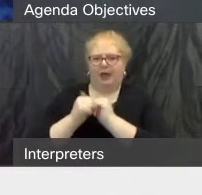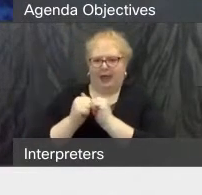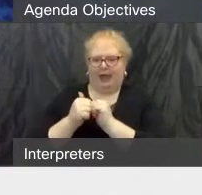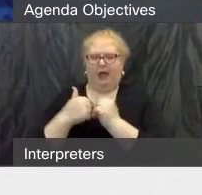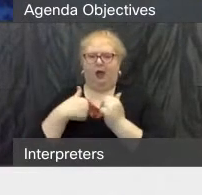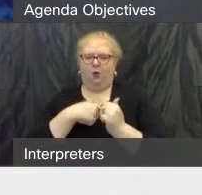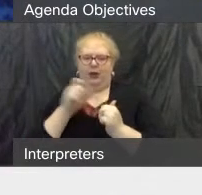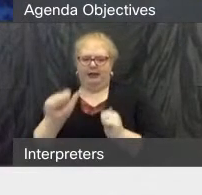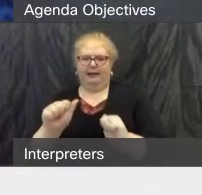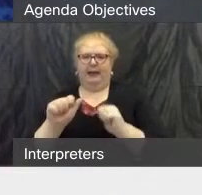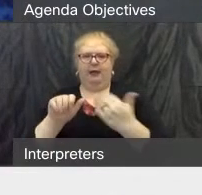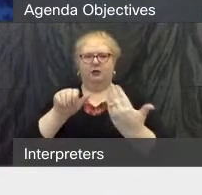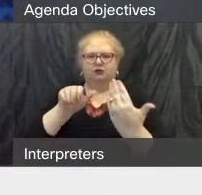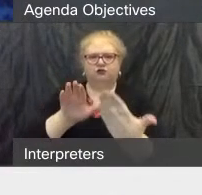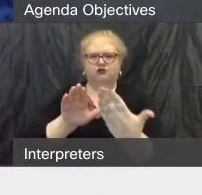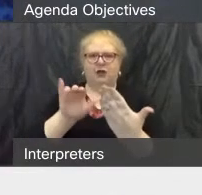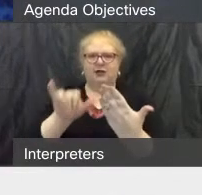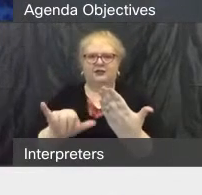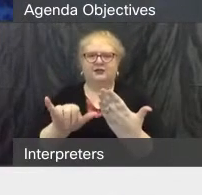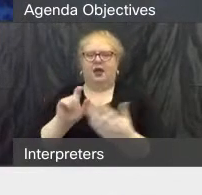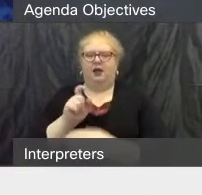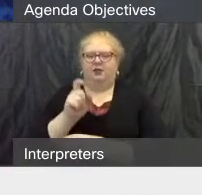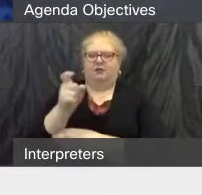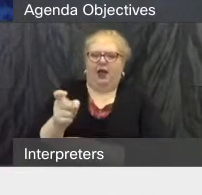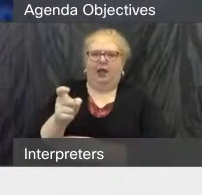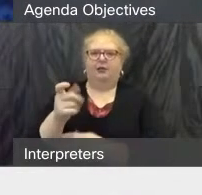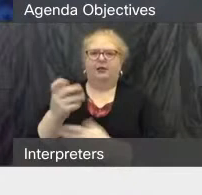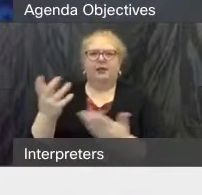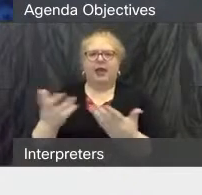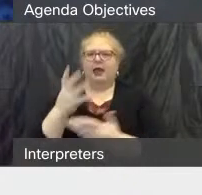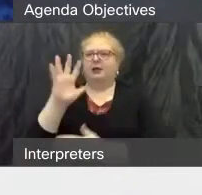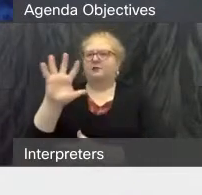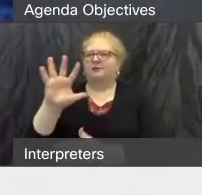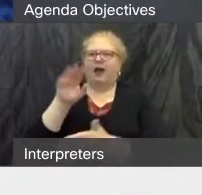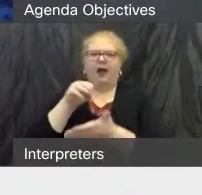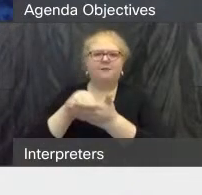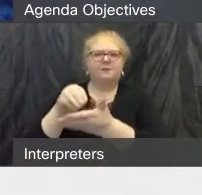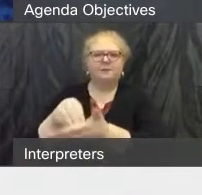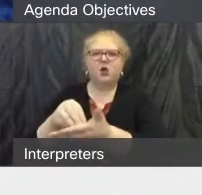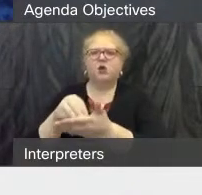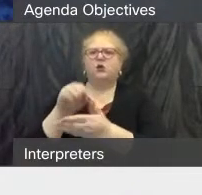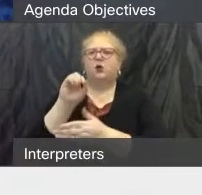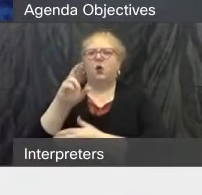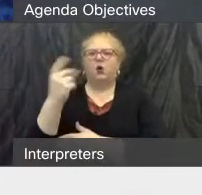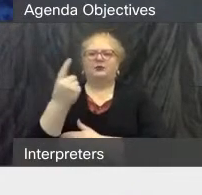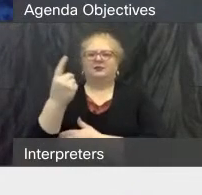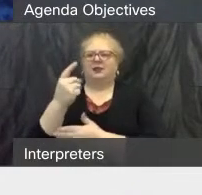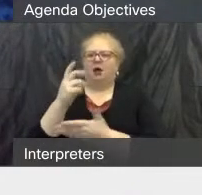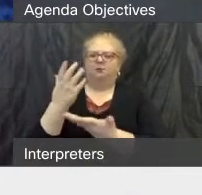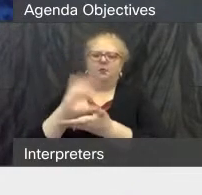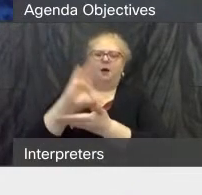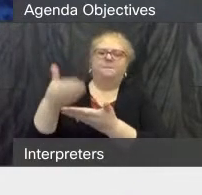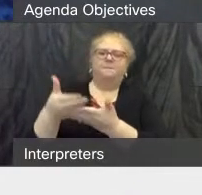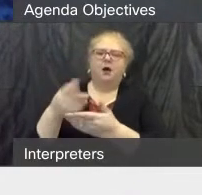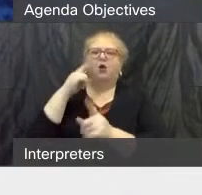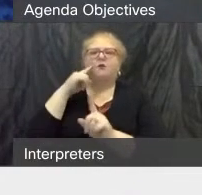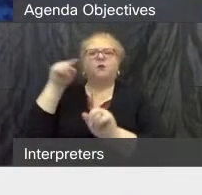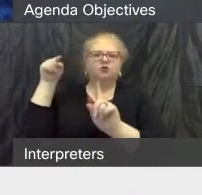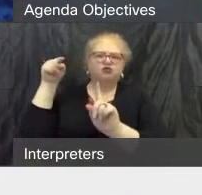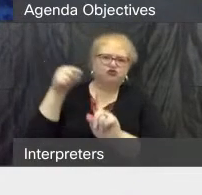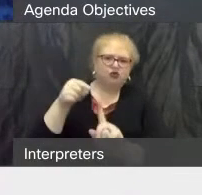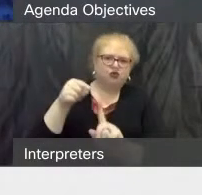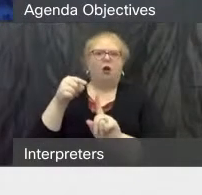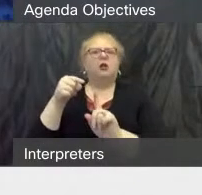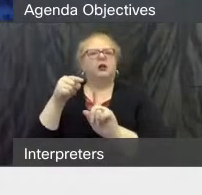and allocating the $5 million or some number to those targeted community development areas that